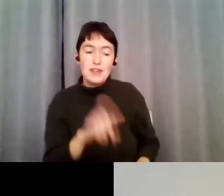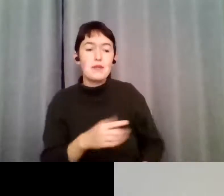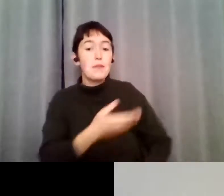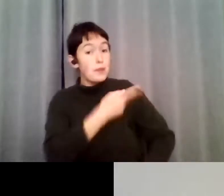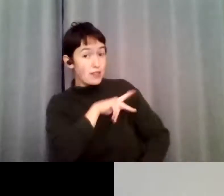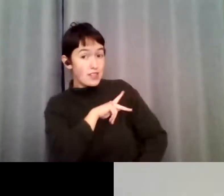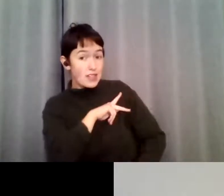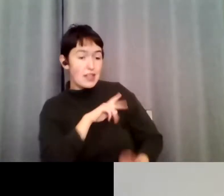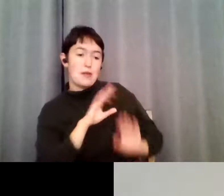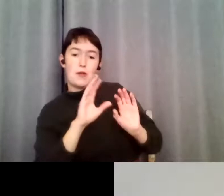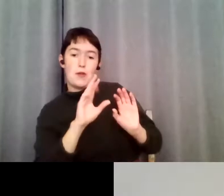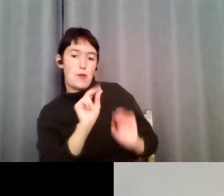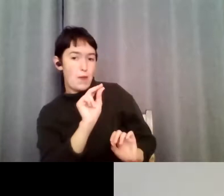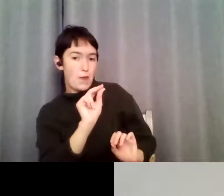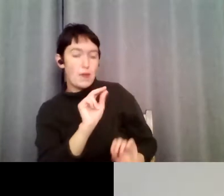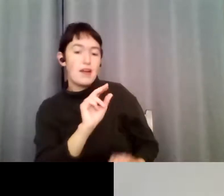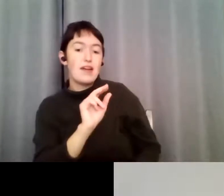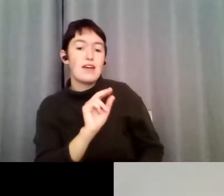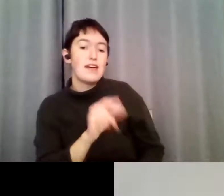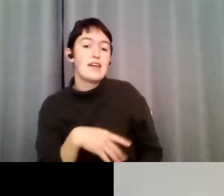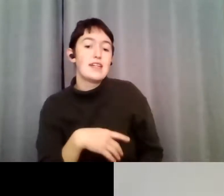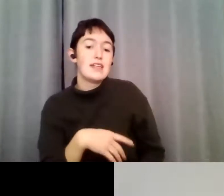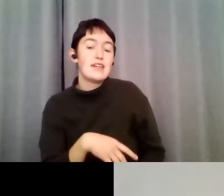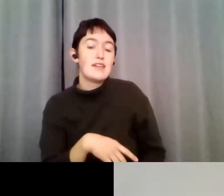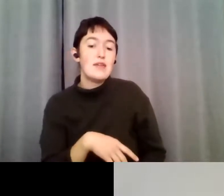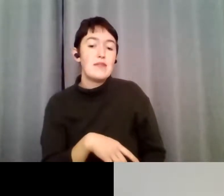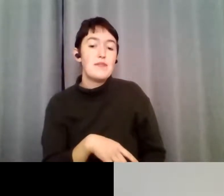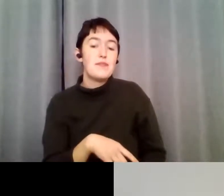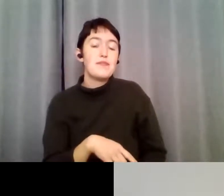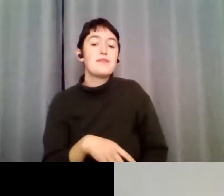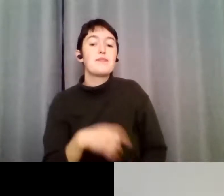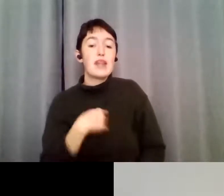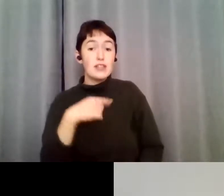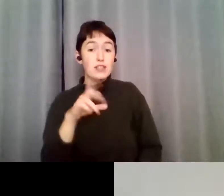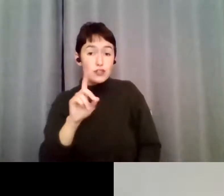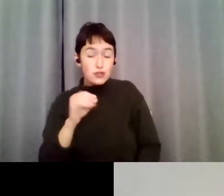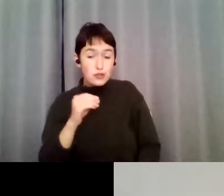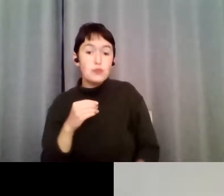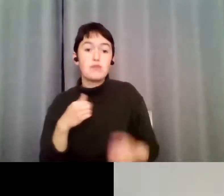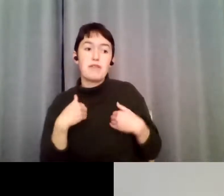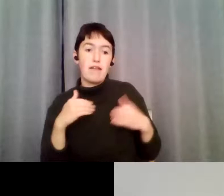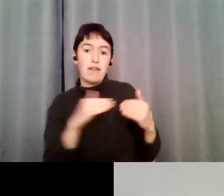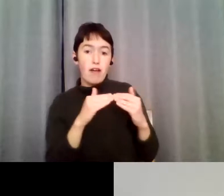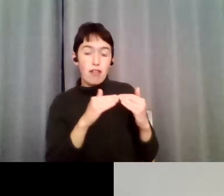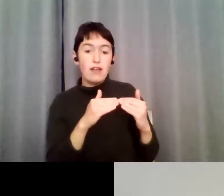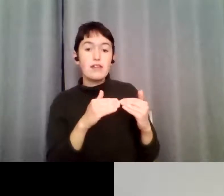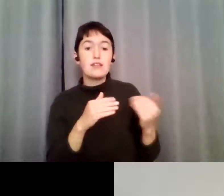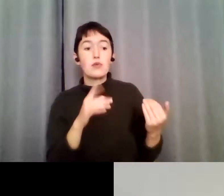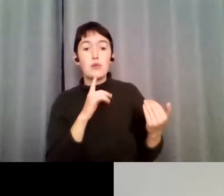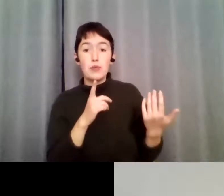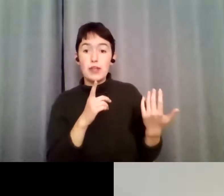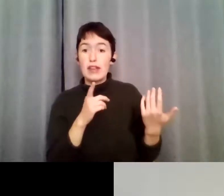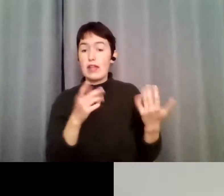There are some. I do have colleagues who either are or really want to be